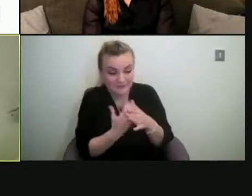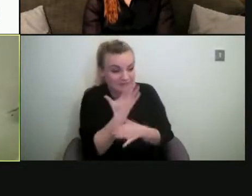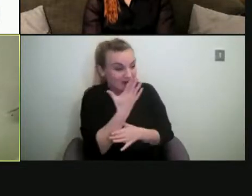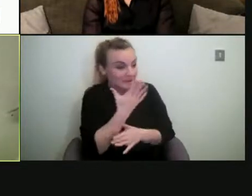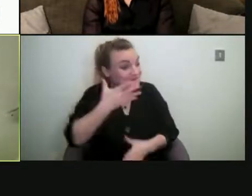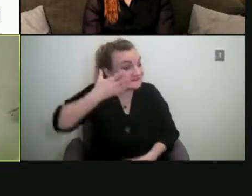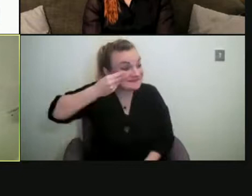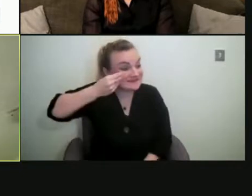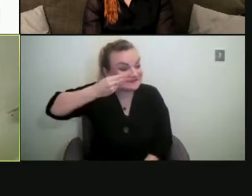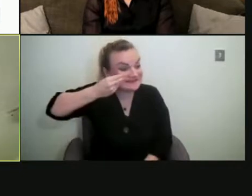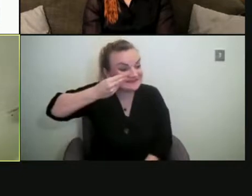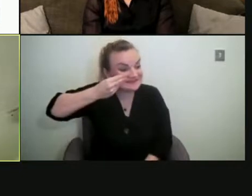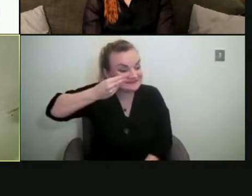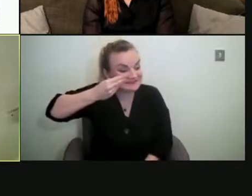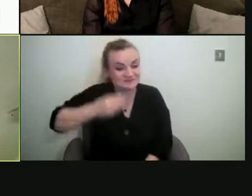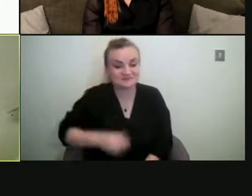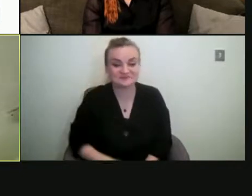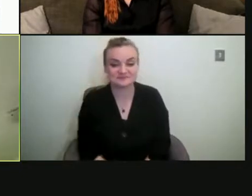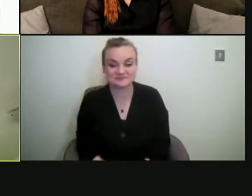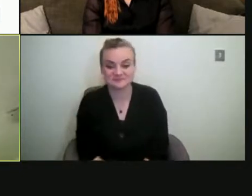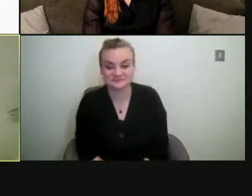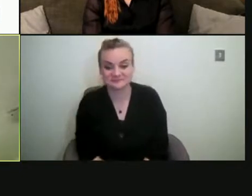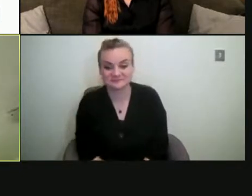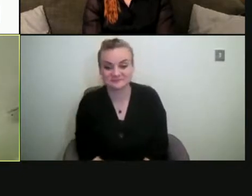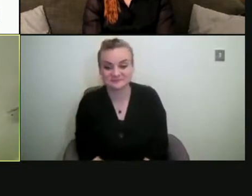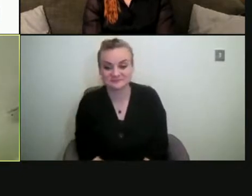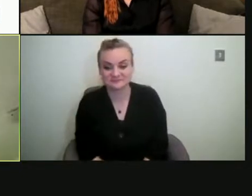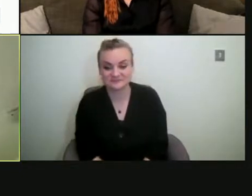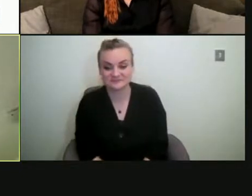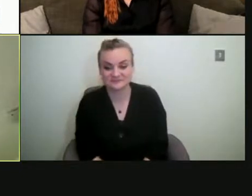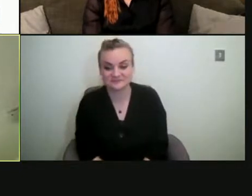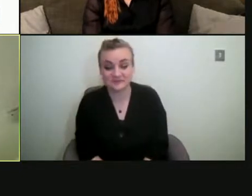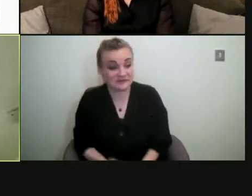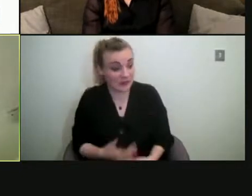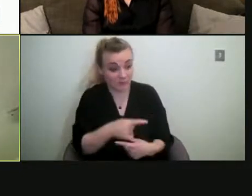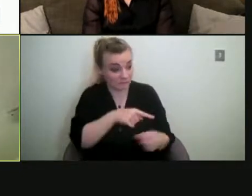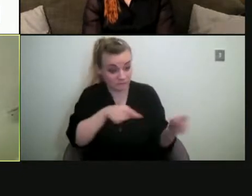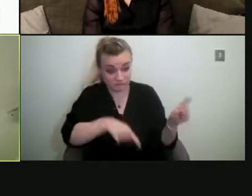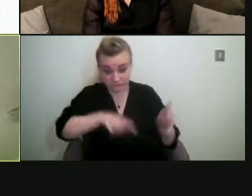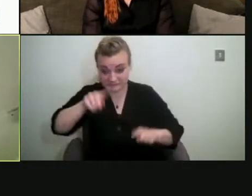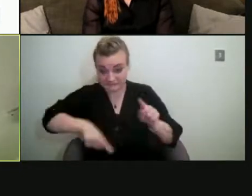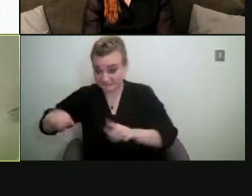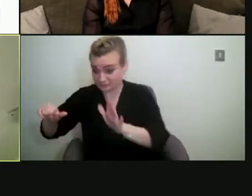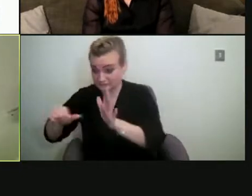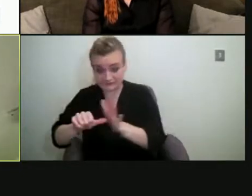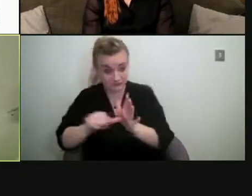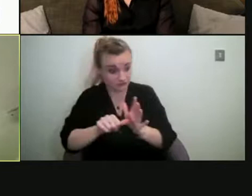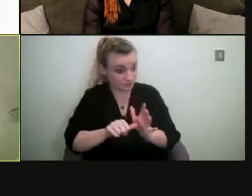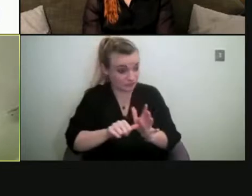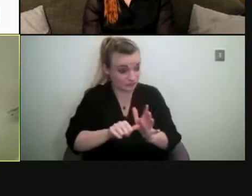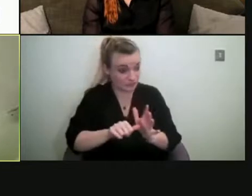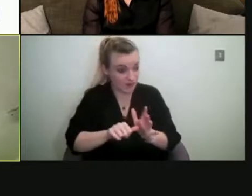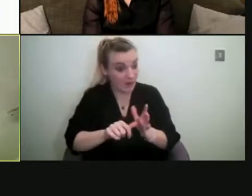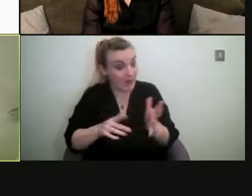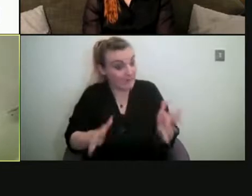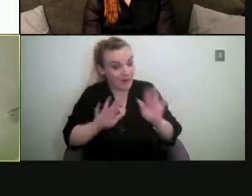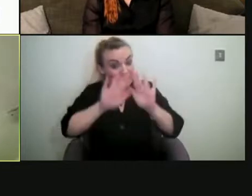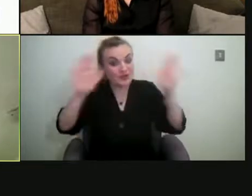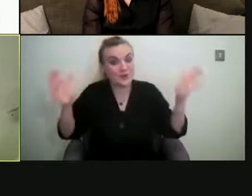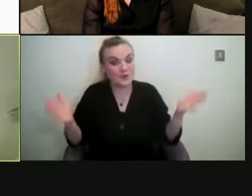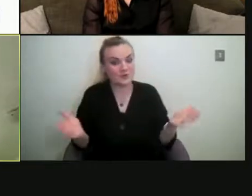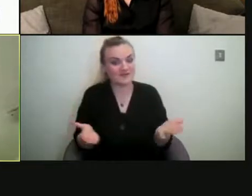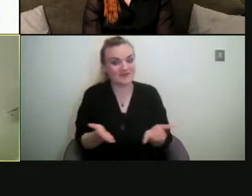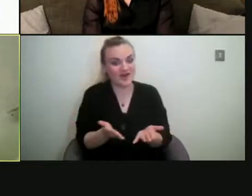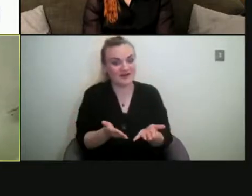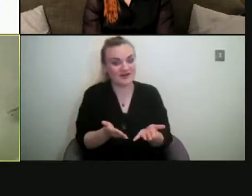I mean, we know that we have some different conditions, but we need to open the universe,